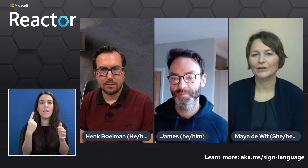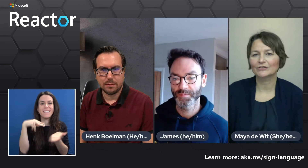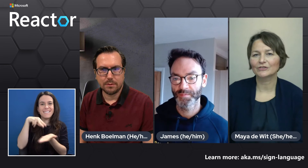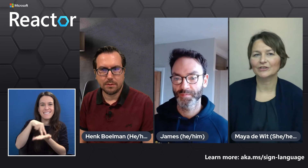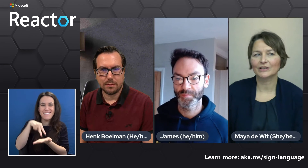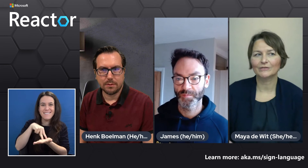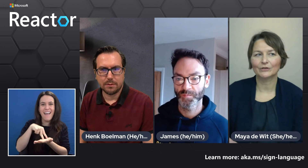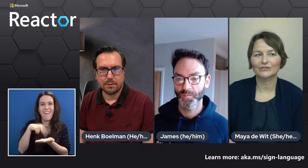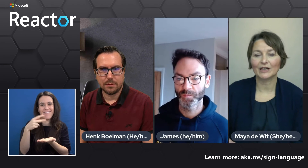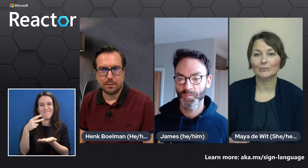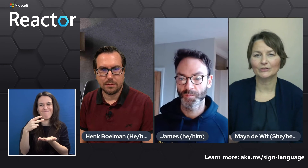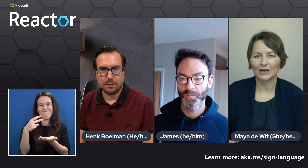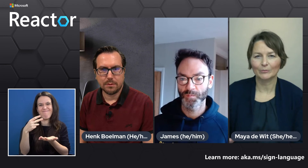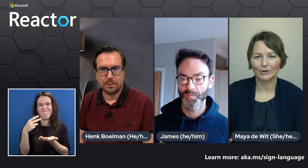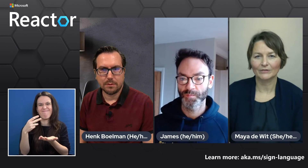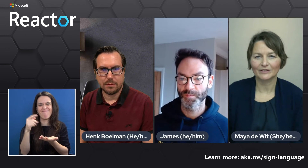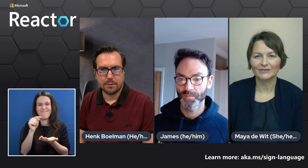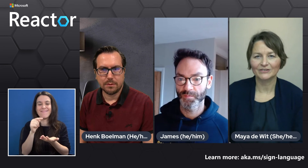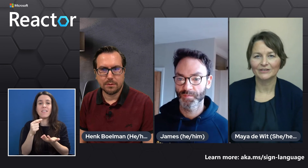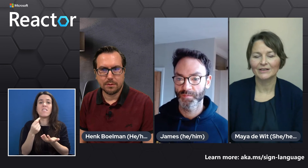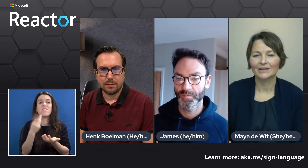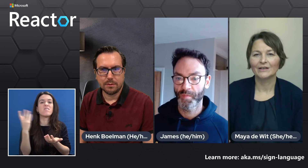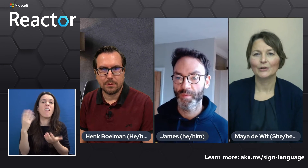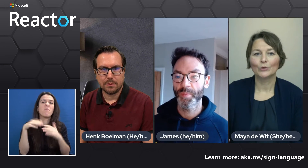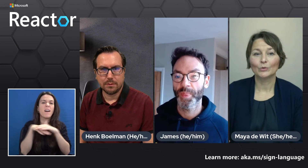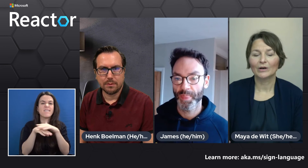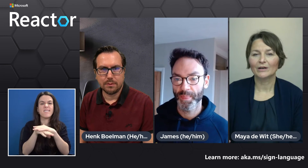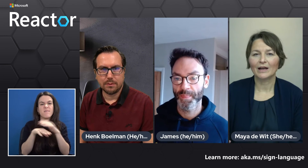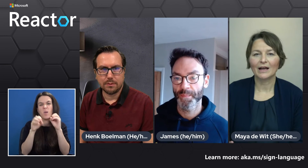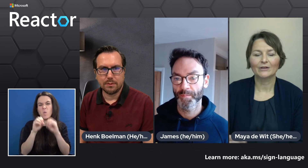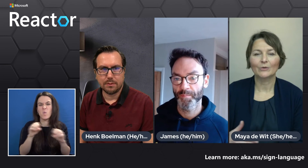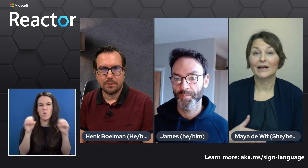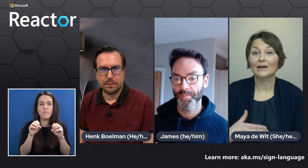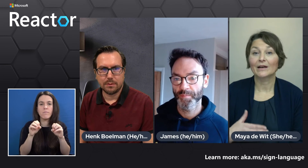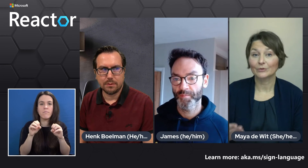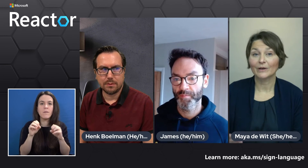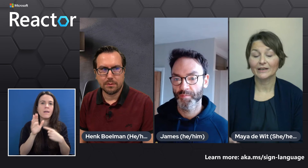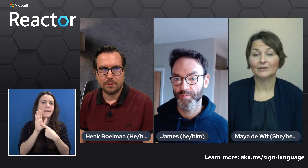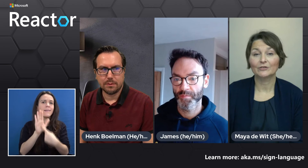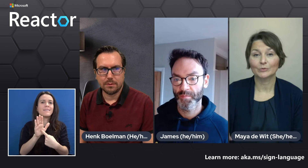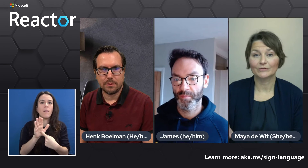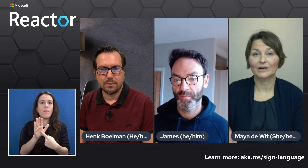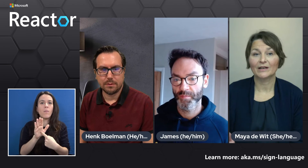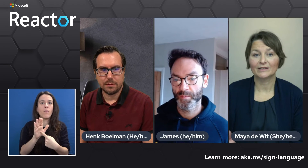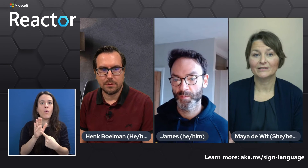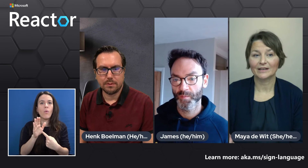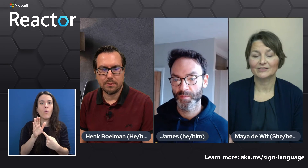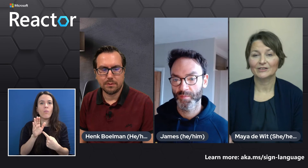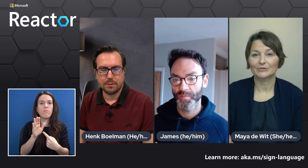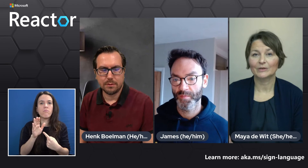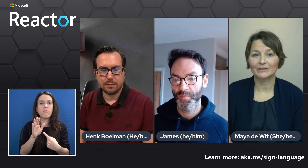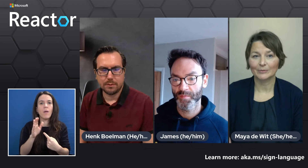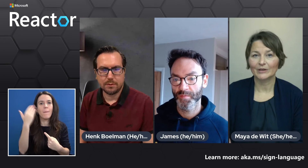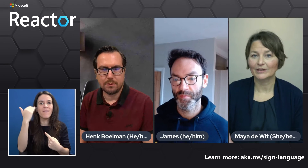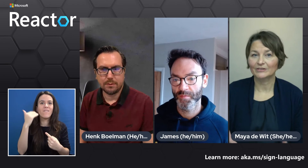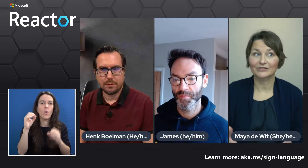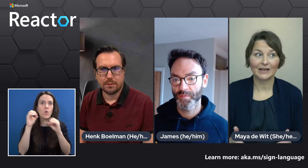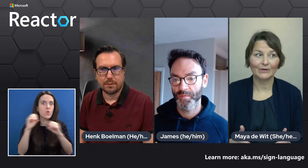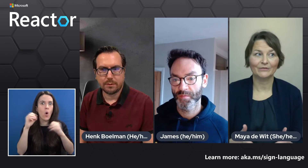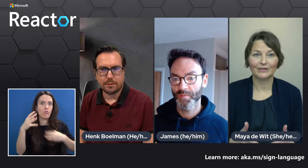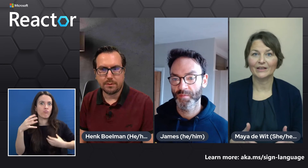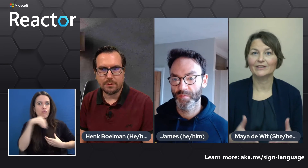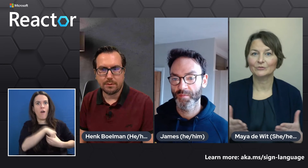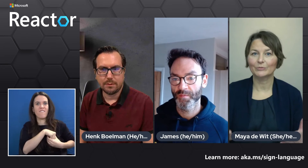you can also see, for example, nonprofits who are going out of their way now to provide accessibility, because